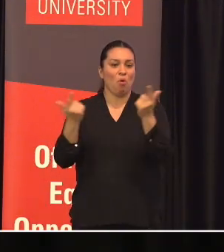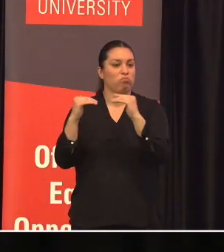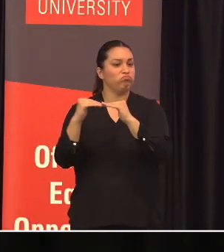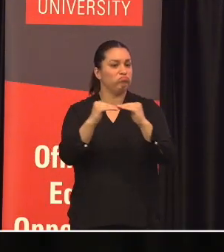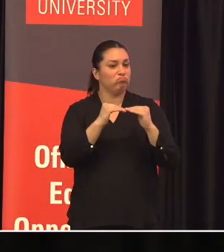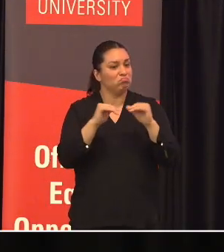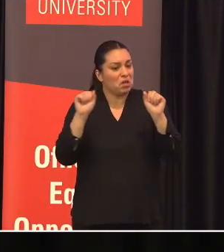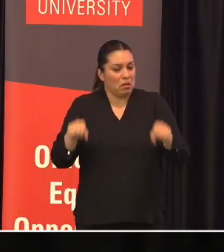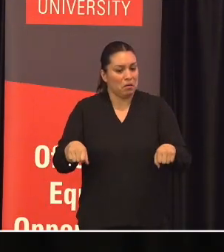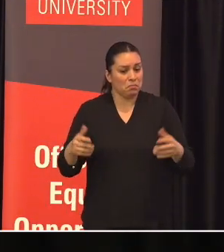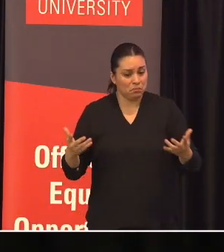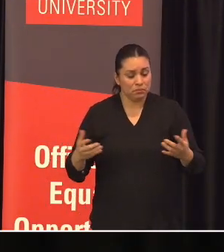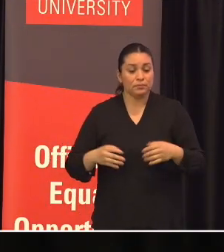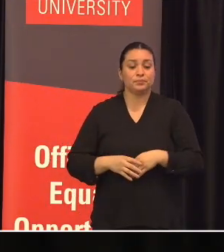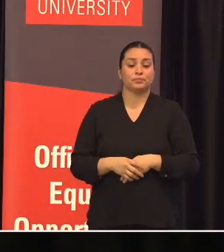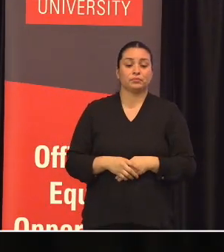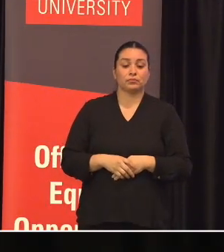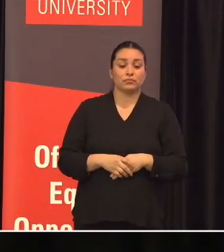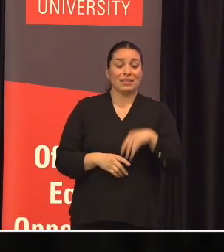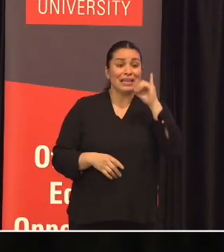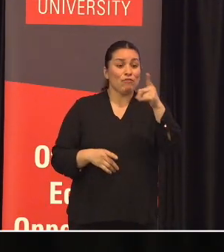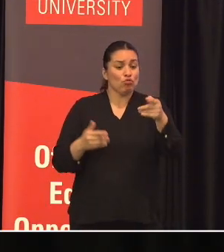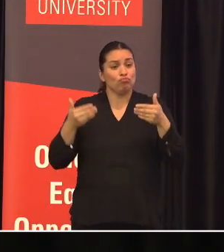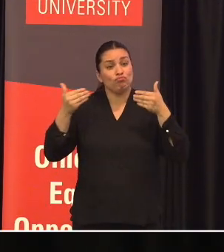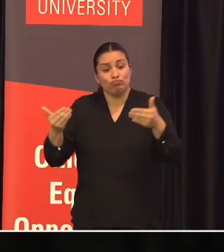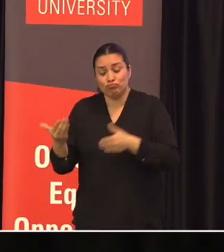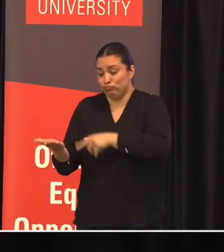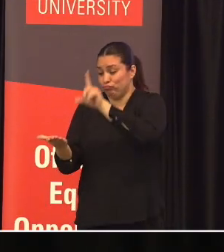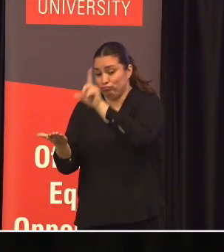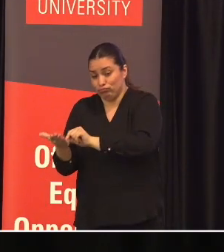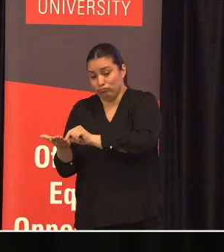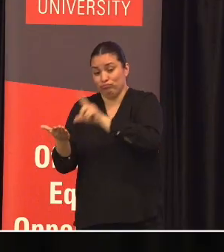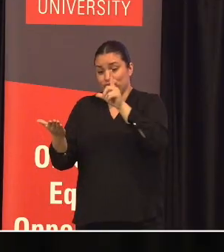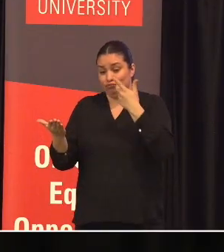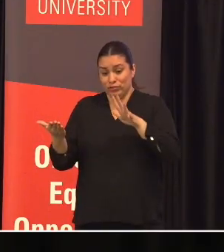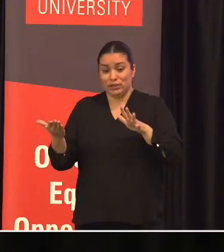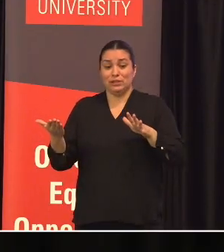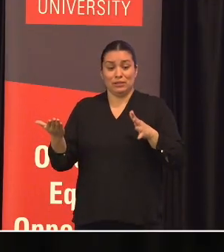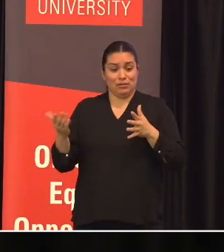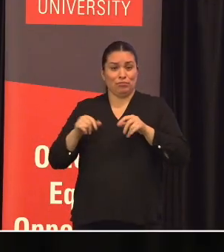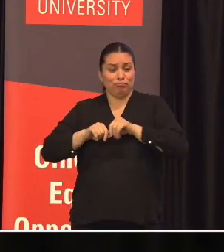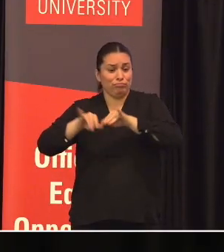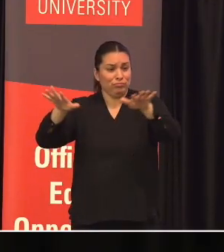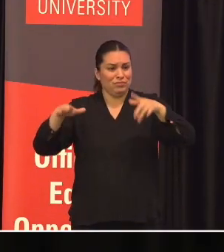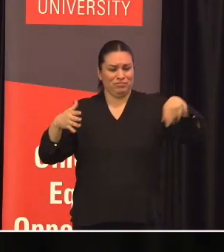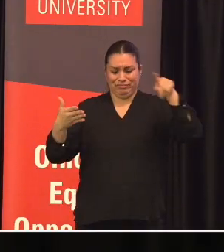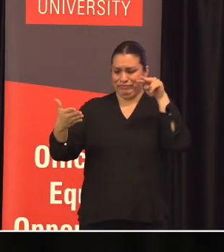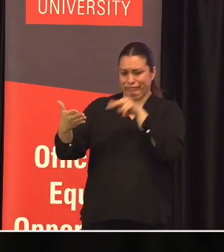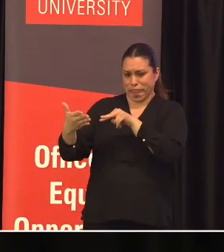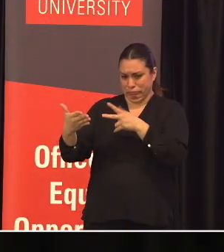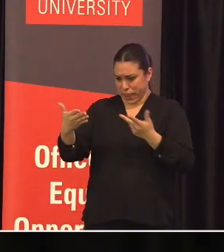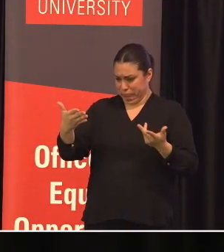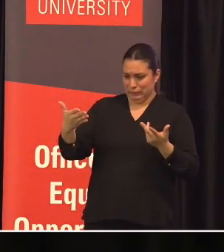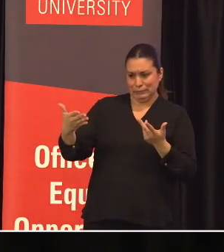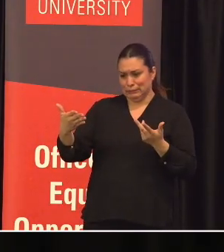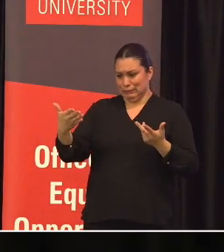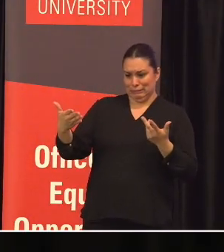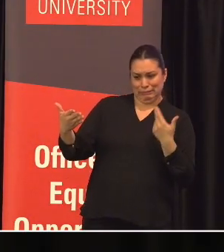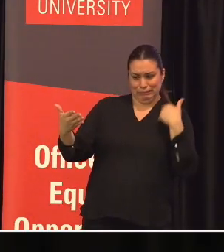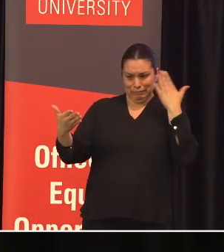or otherwise. So even better, if you have an email list, echo what you send in print in